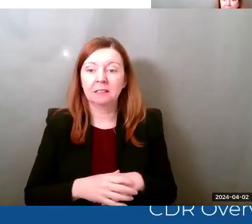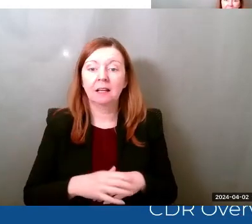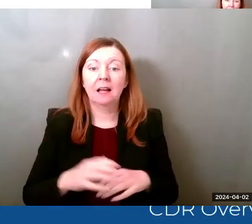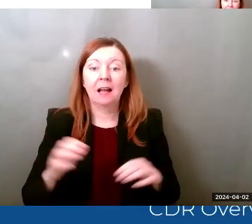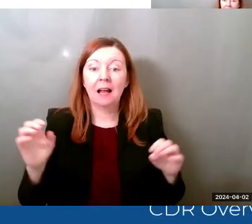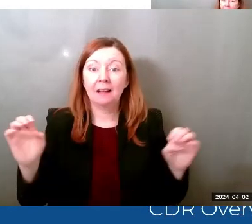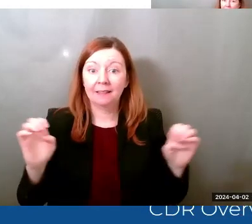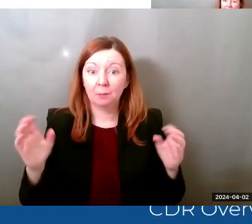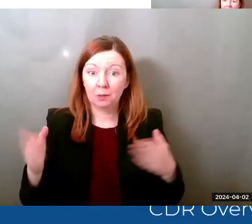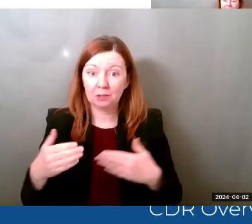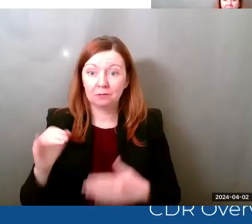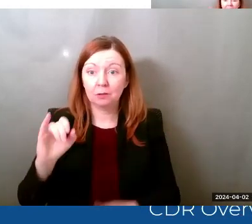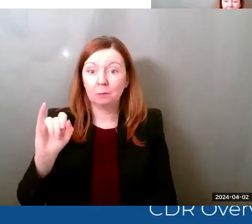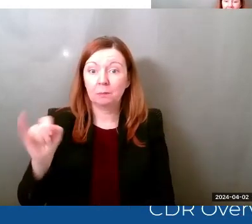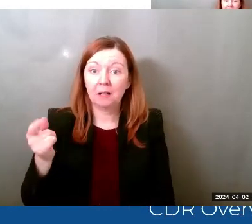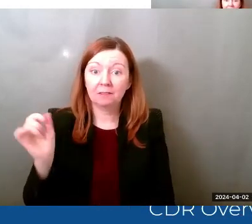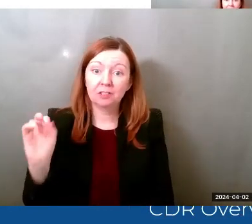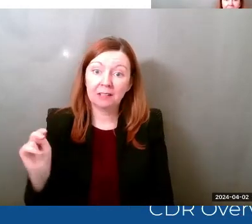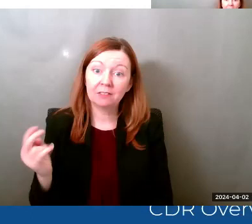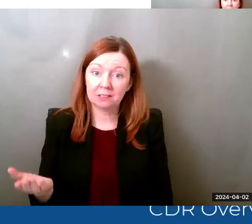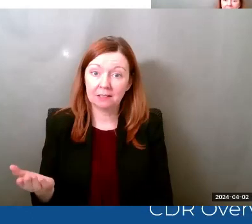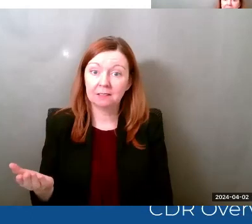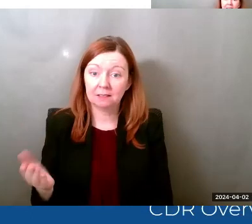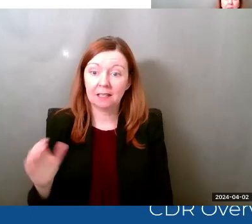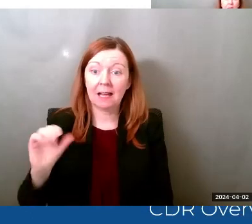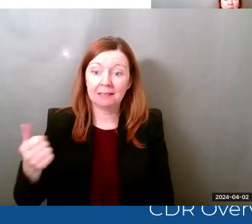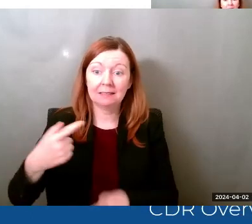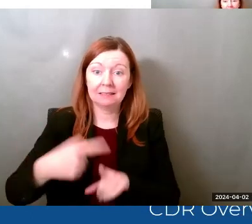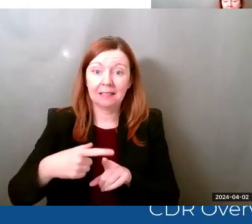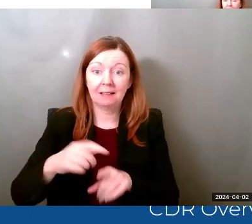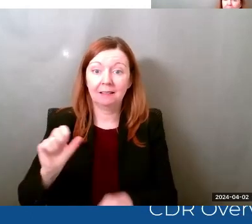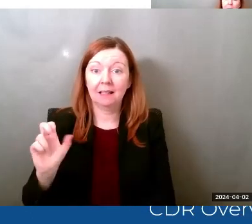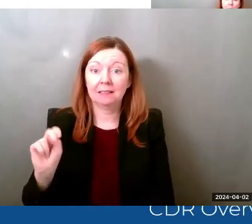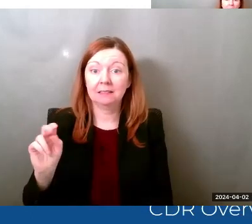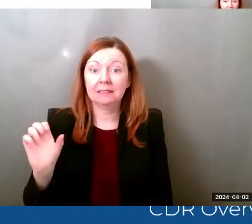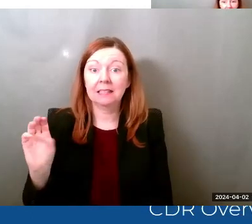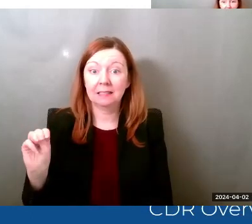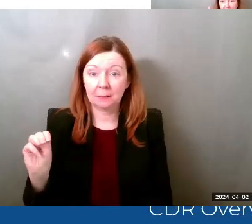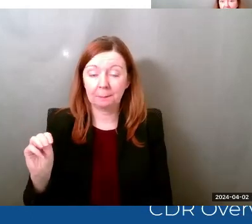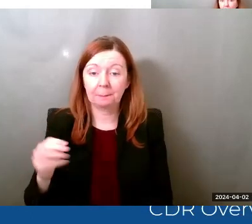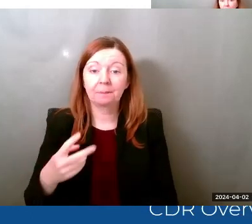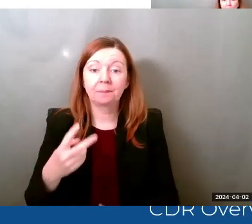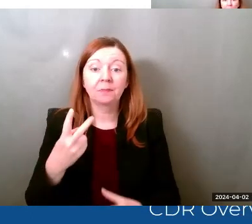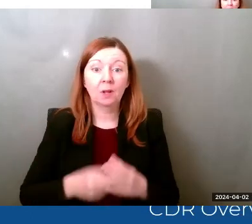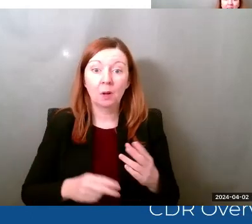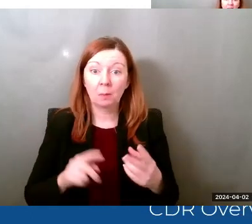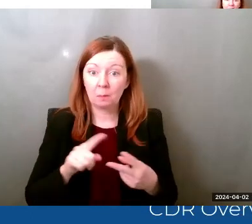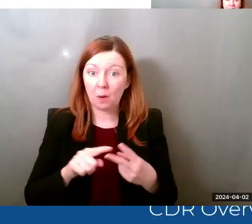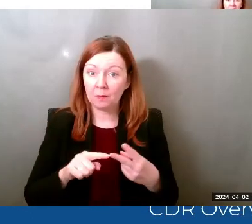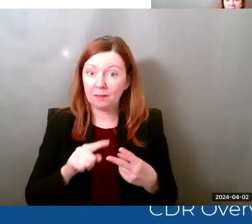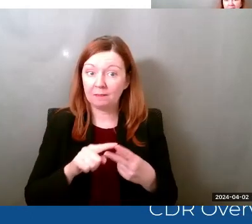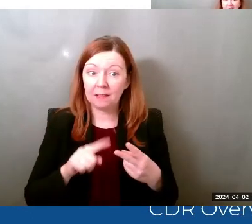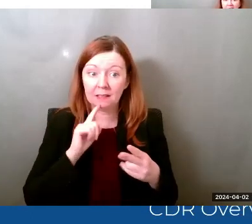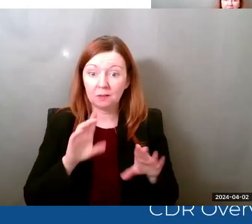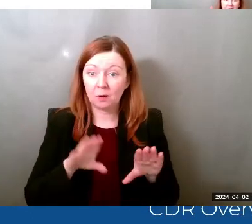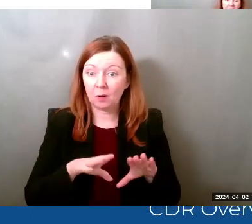emergency room of Jefferson at 10th and Sansom. Both of these institutions are